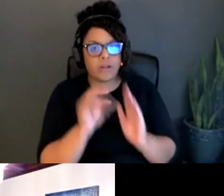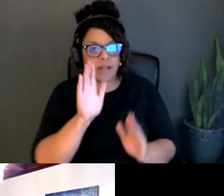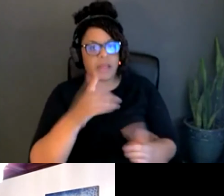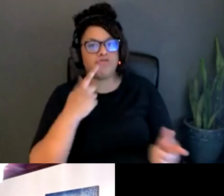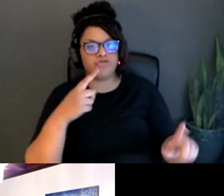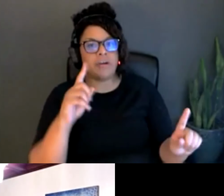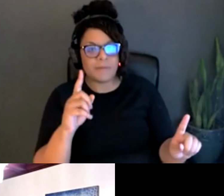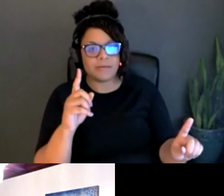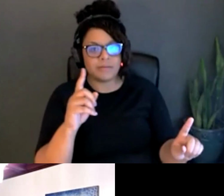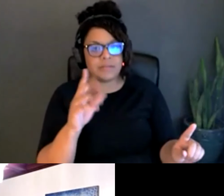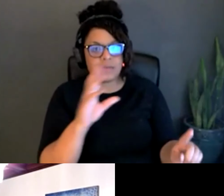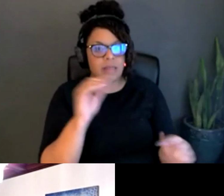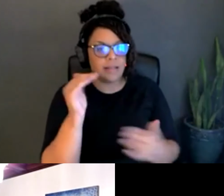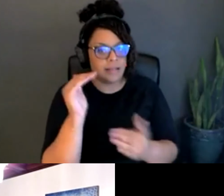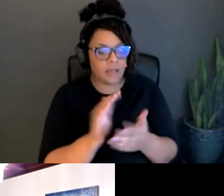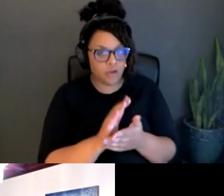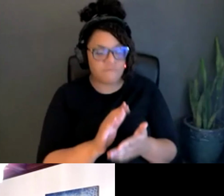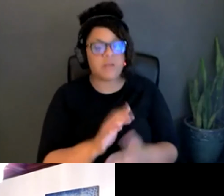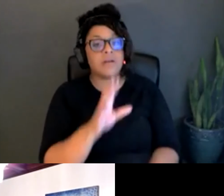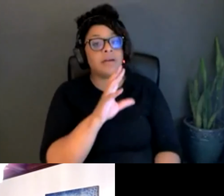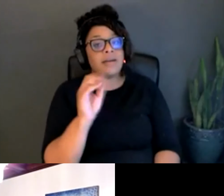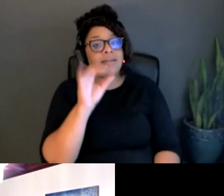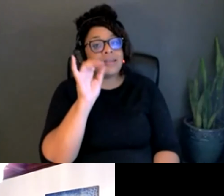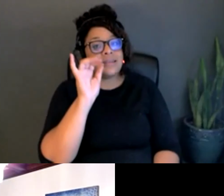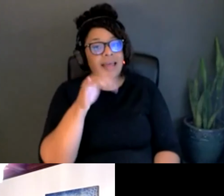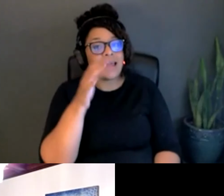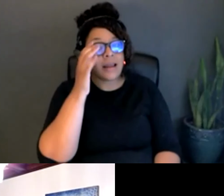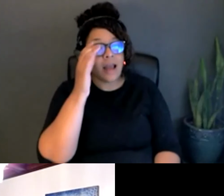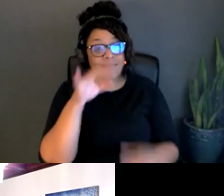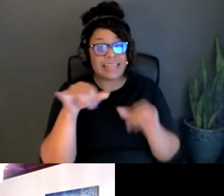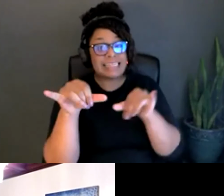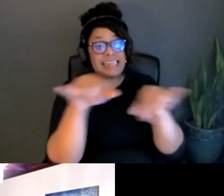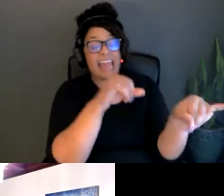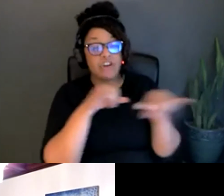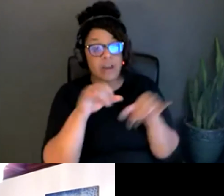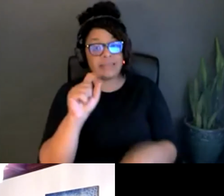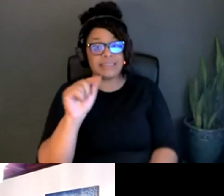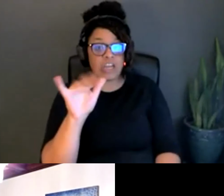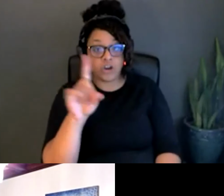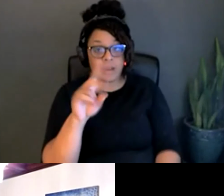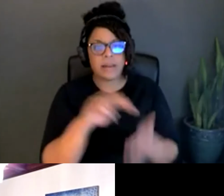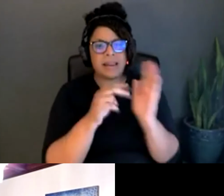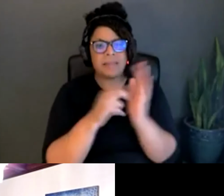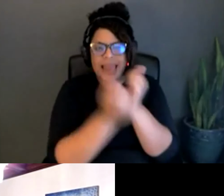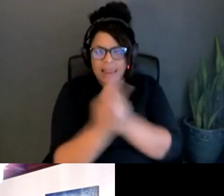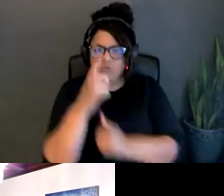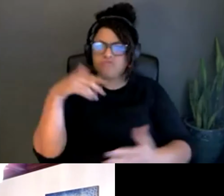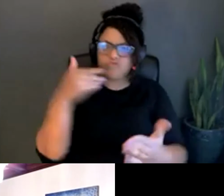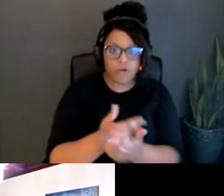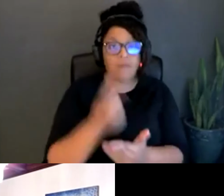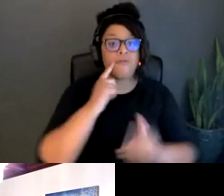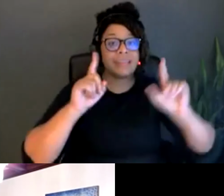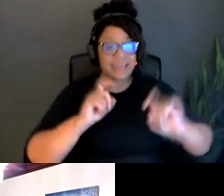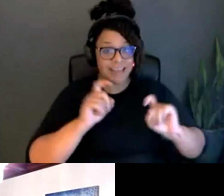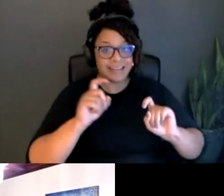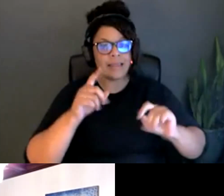achievement and the lack thereof. And the notion of standardize, it assumes that everyone coming to the testing site is